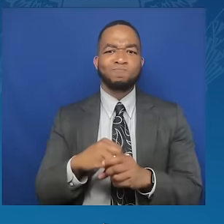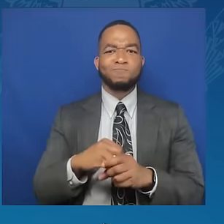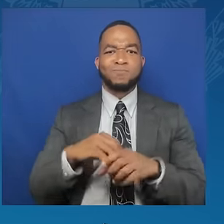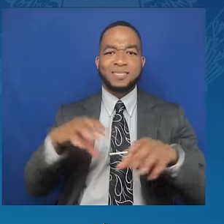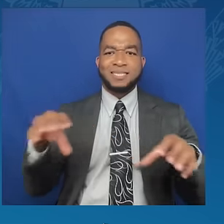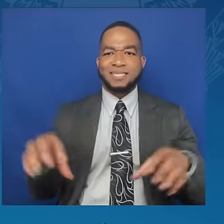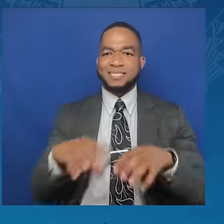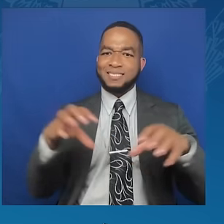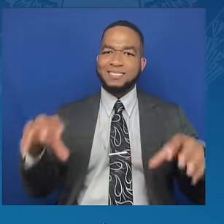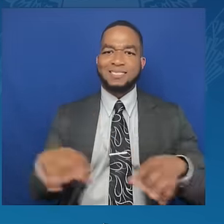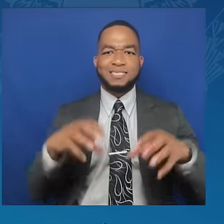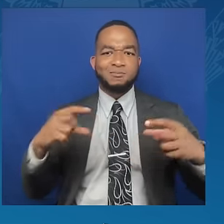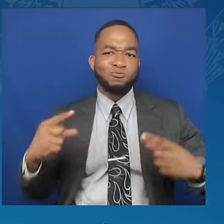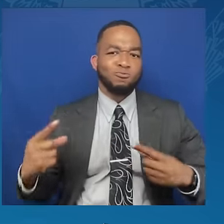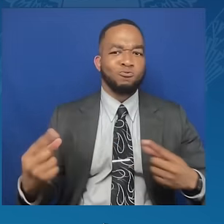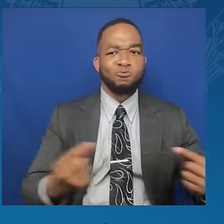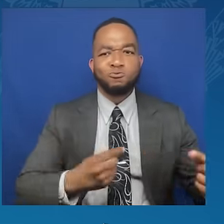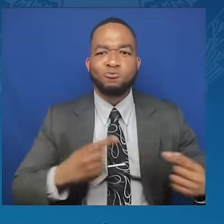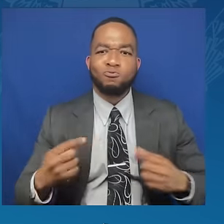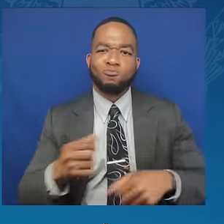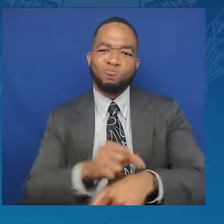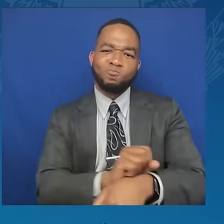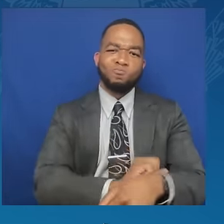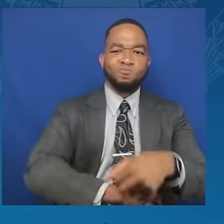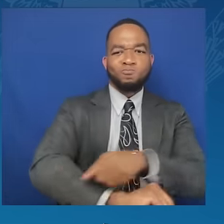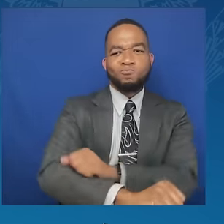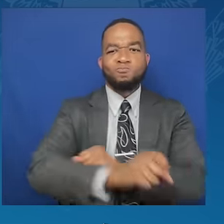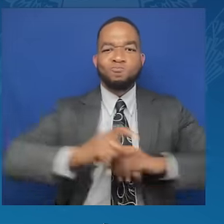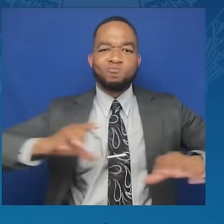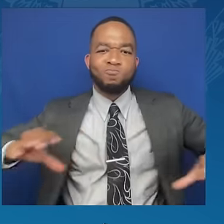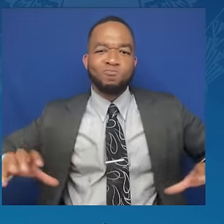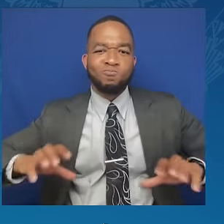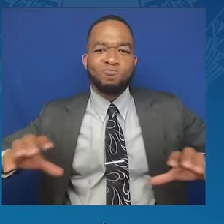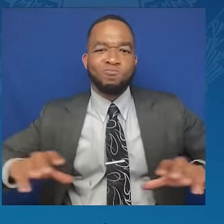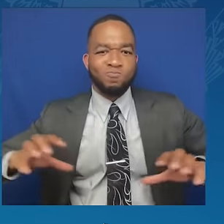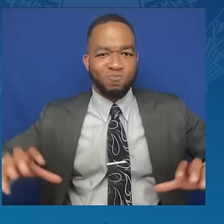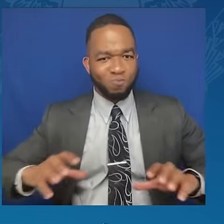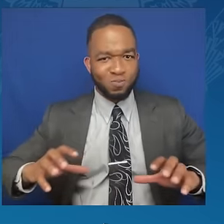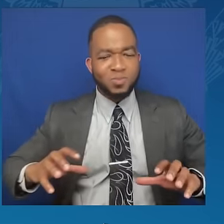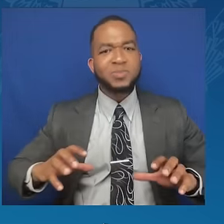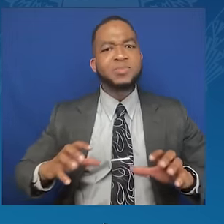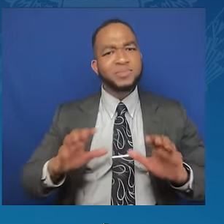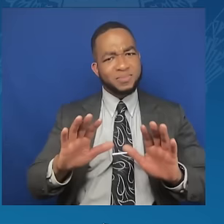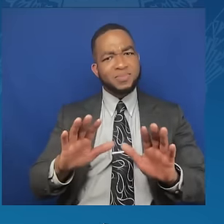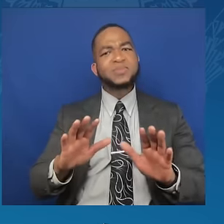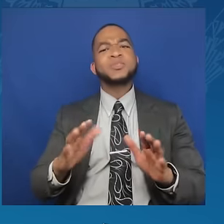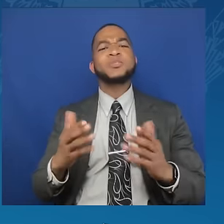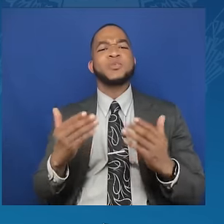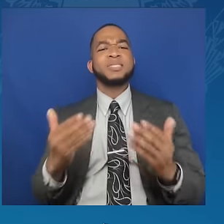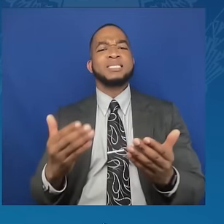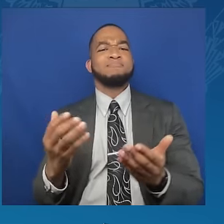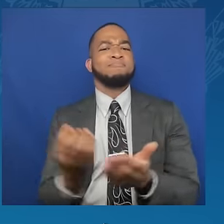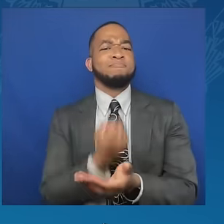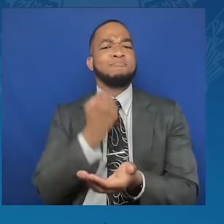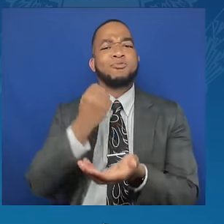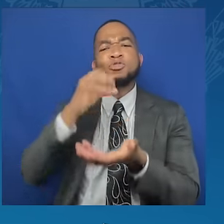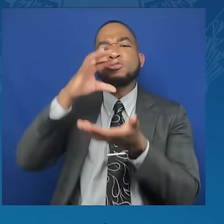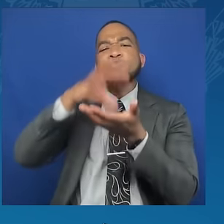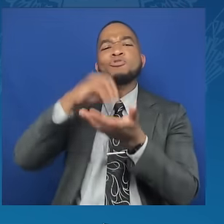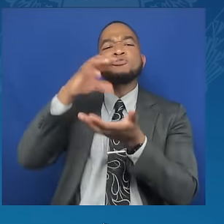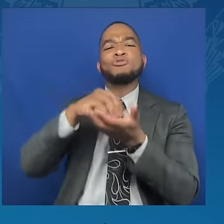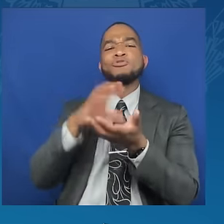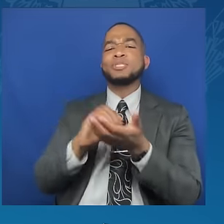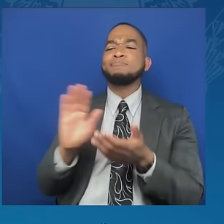Take advantage of your position. Learn about their efforts. Teach about their efforts. Keep their